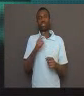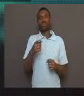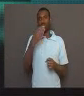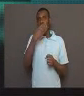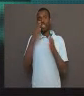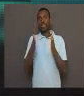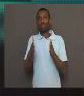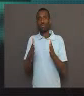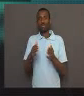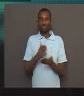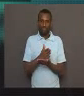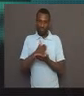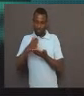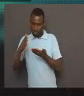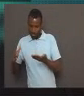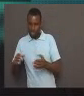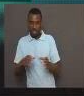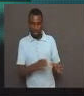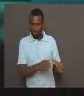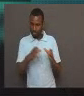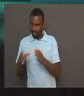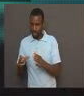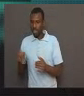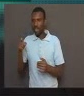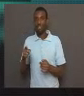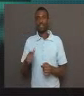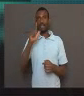determine the latent heat of fusion.